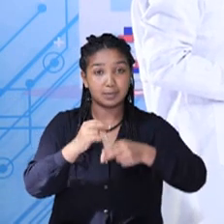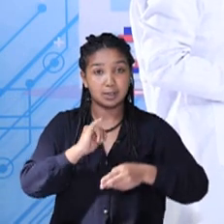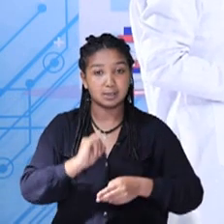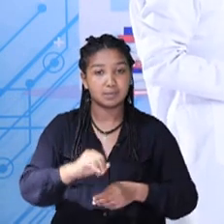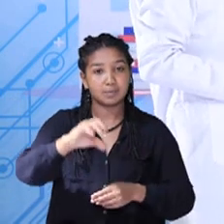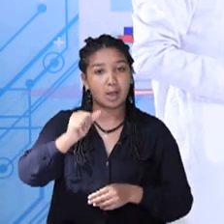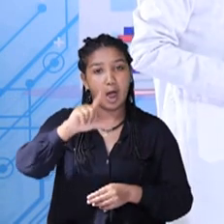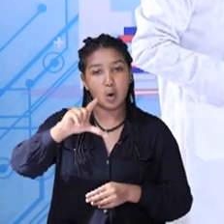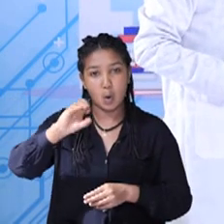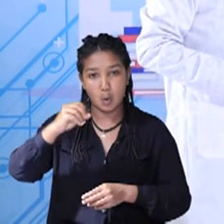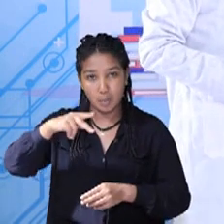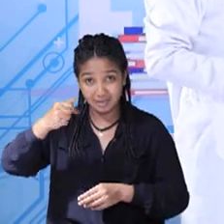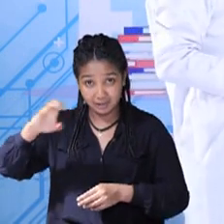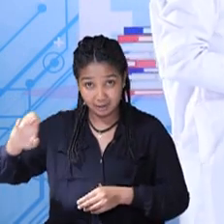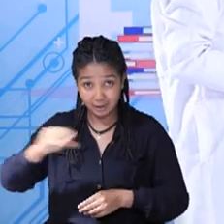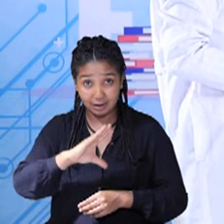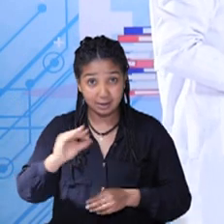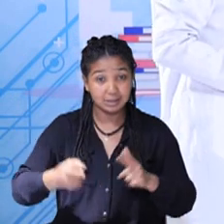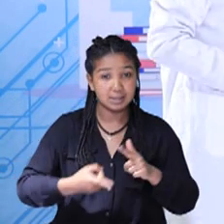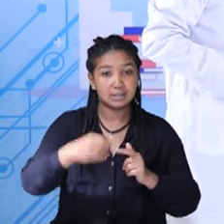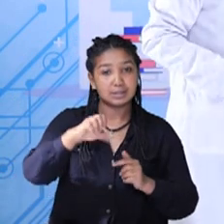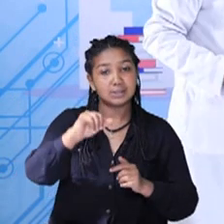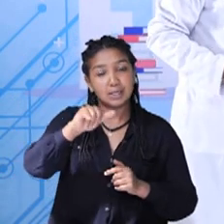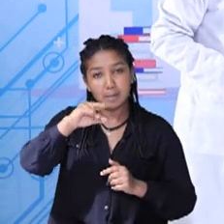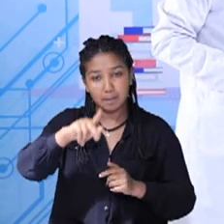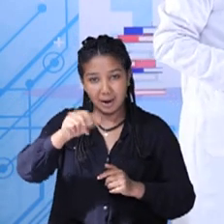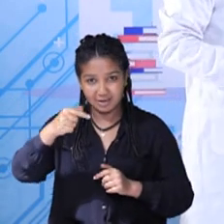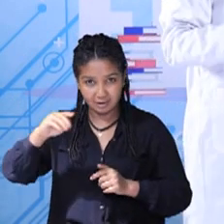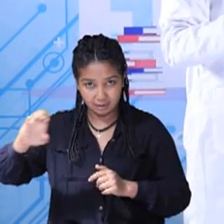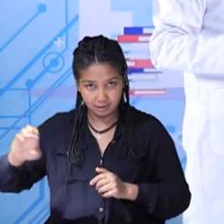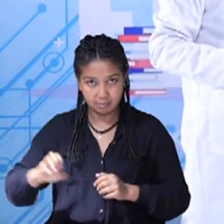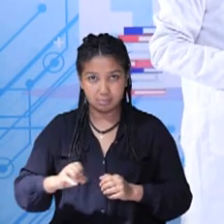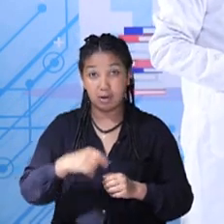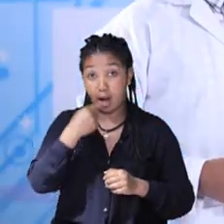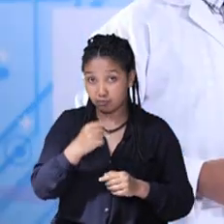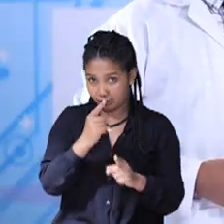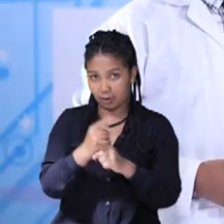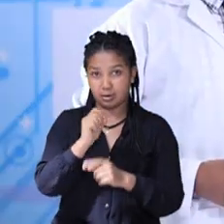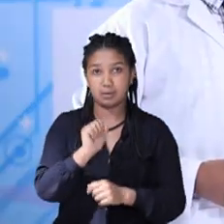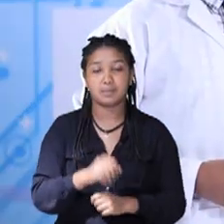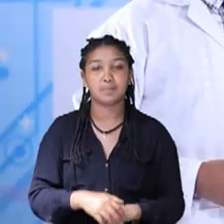is allopatric speciation and sympatric speciation, you are correct.